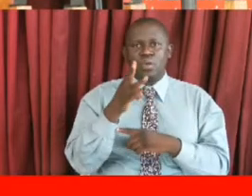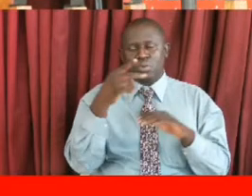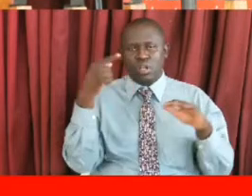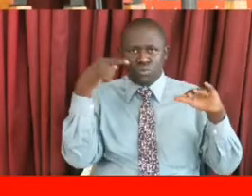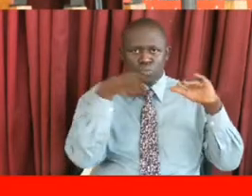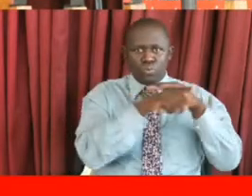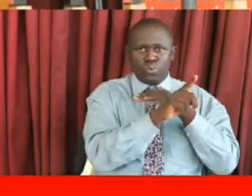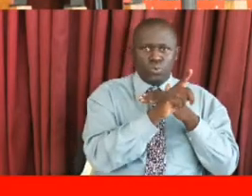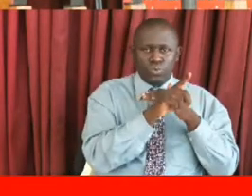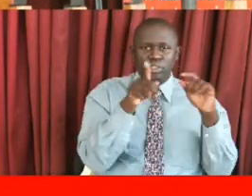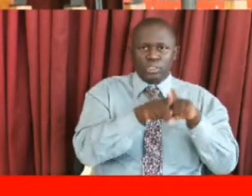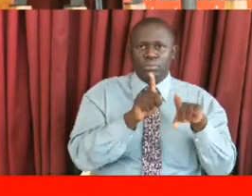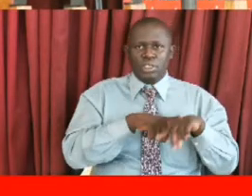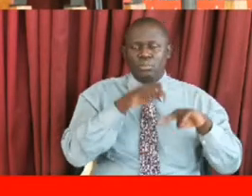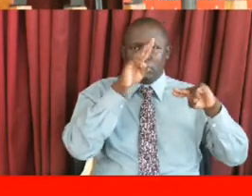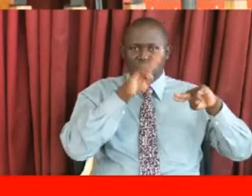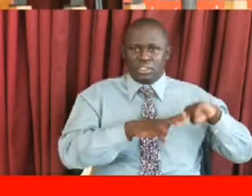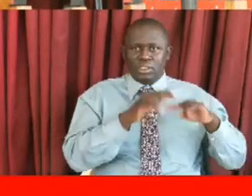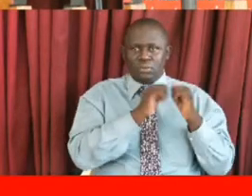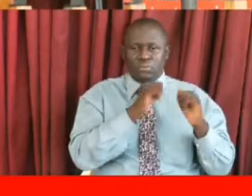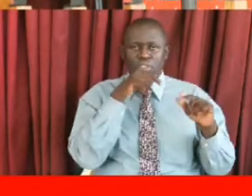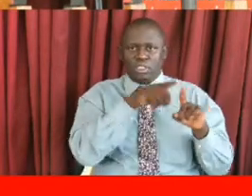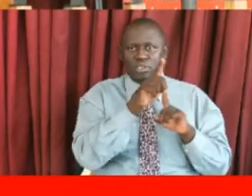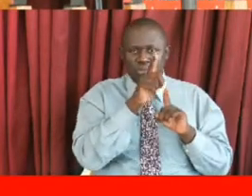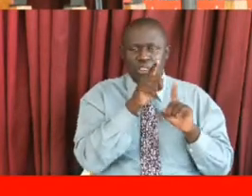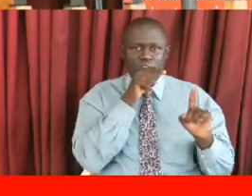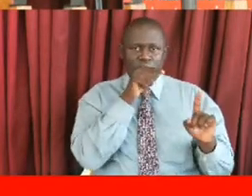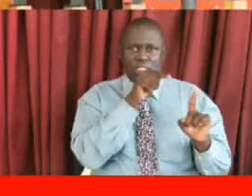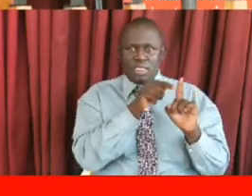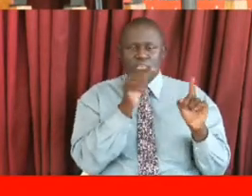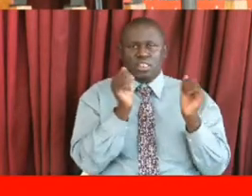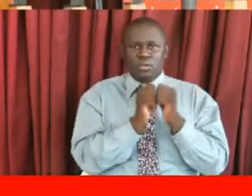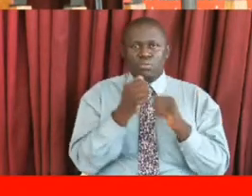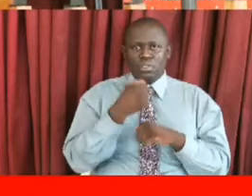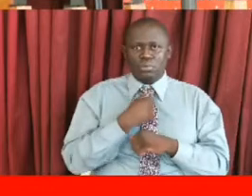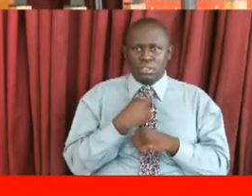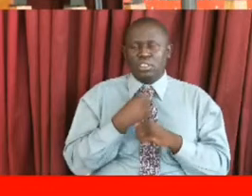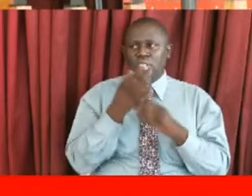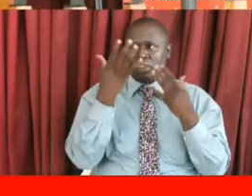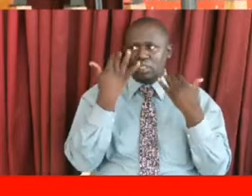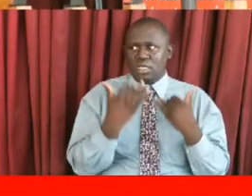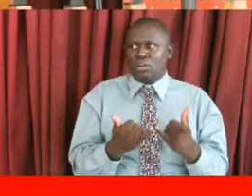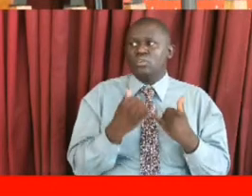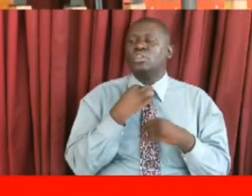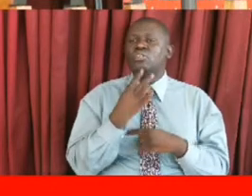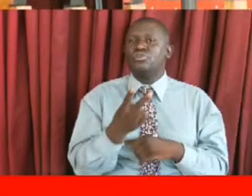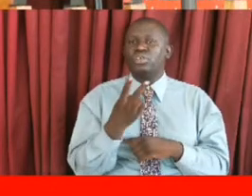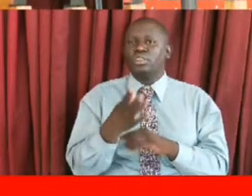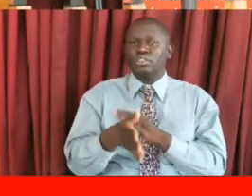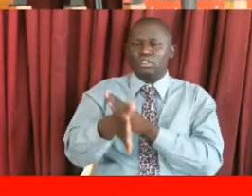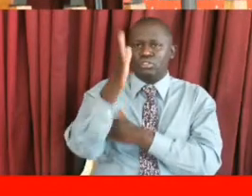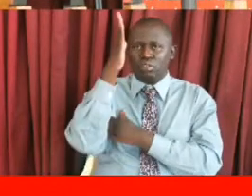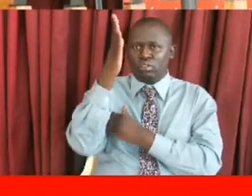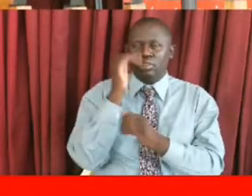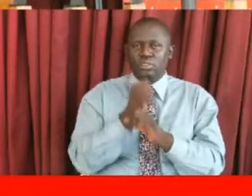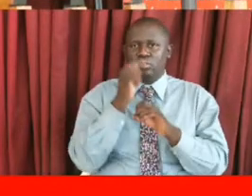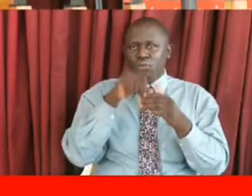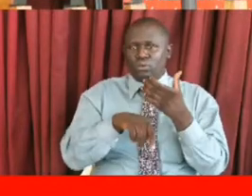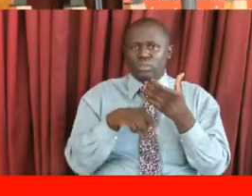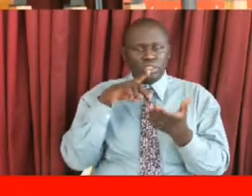with him and he with me so the voice of God is